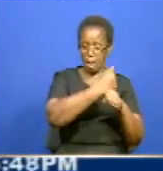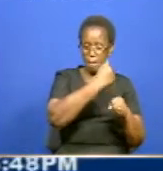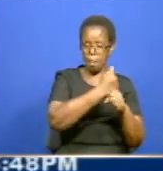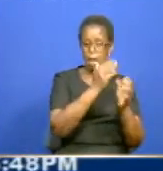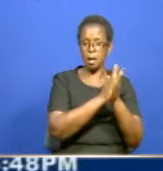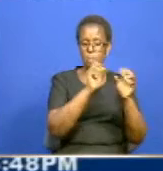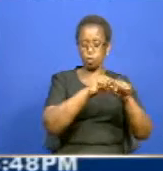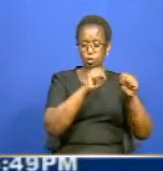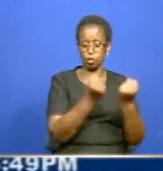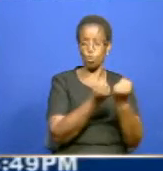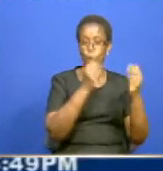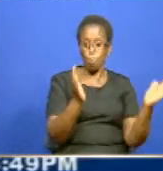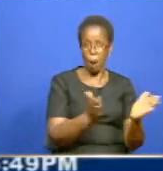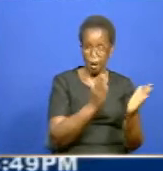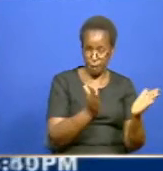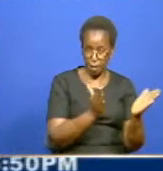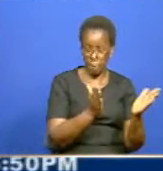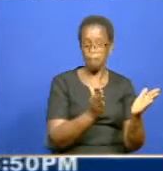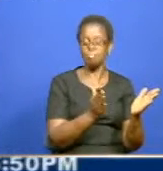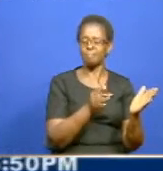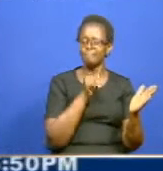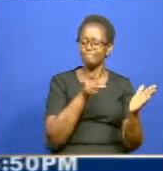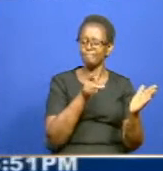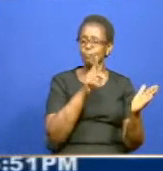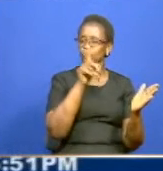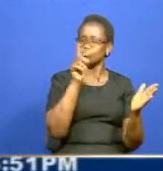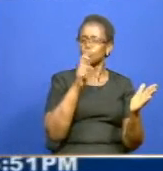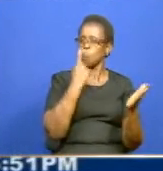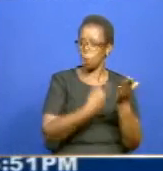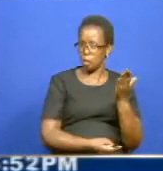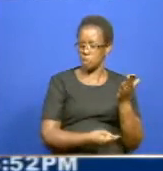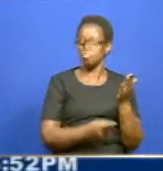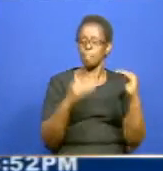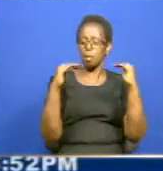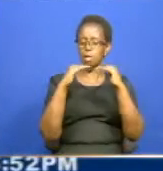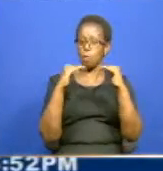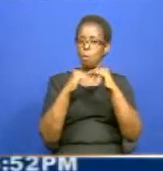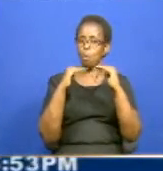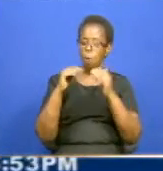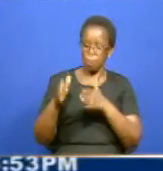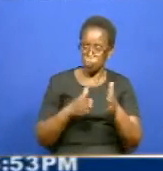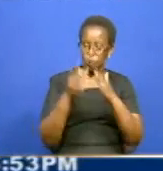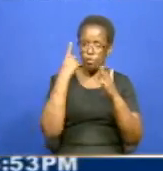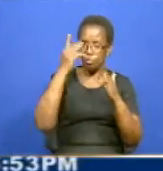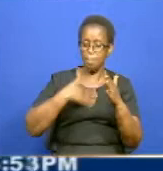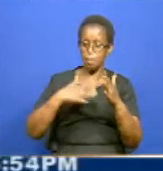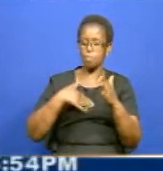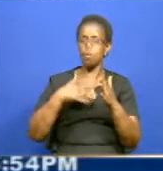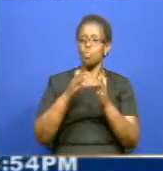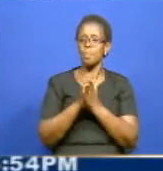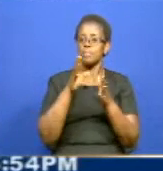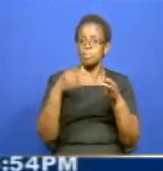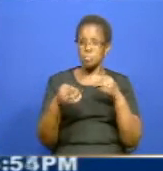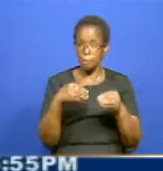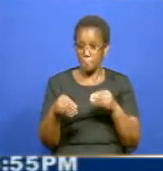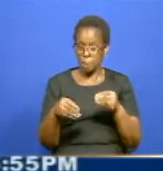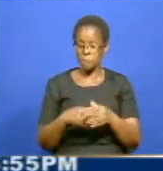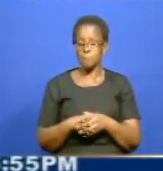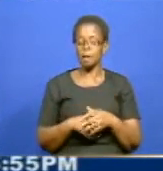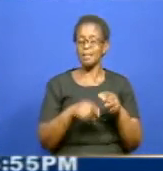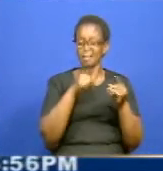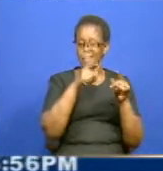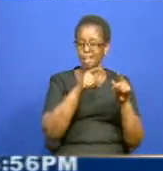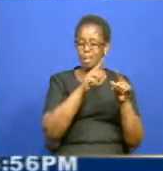Welfare regarding equal opportunities for persons with disabilities. In the statement, the committee